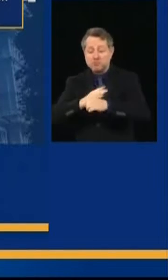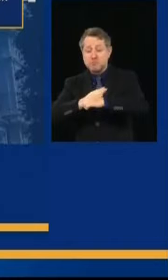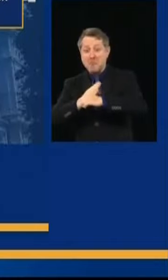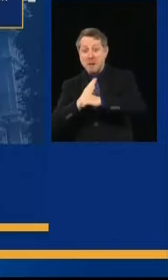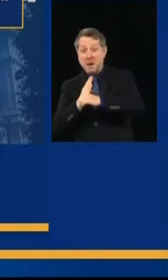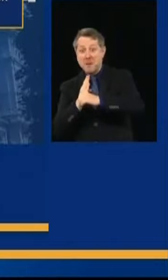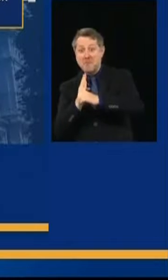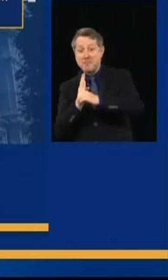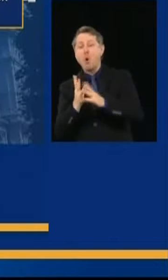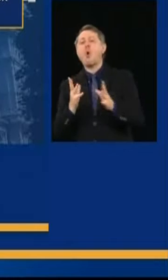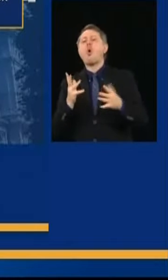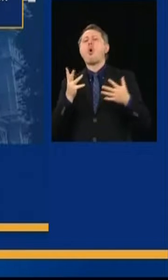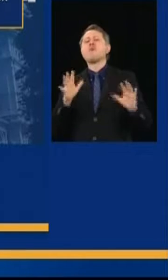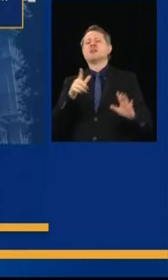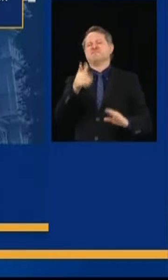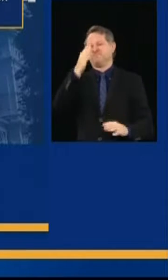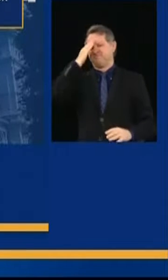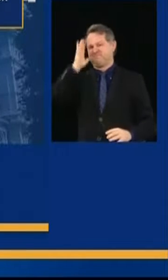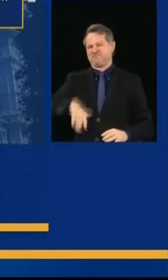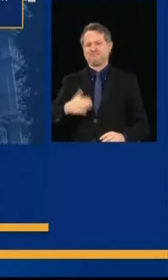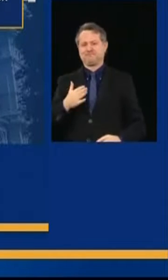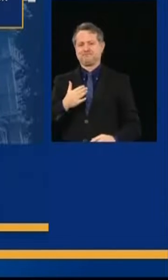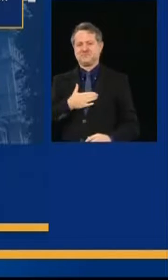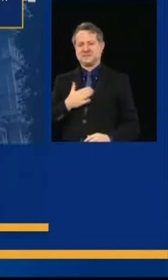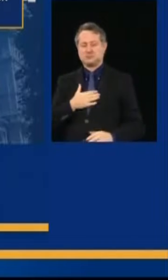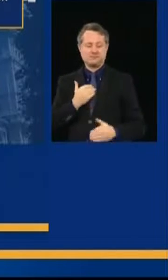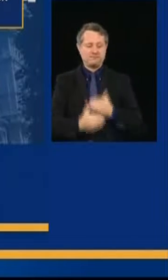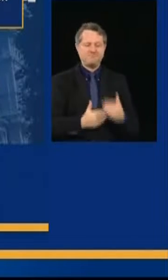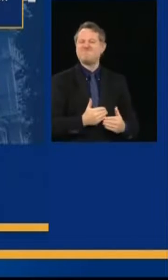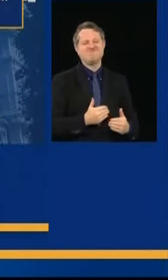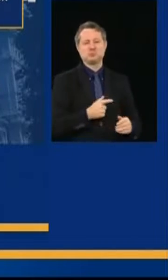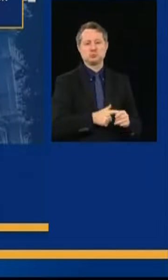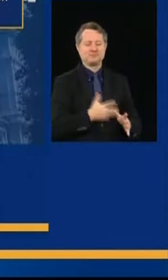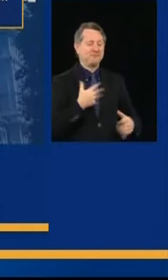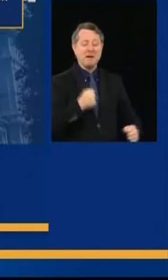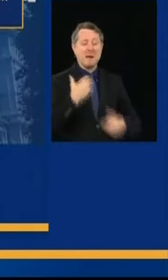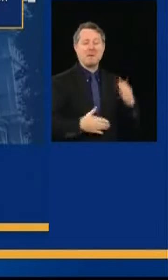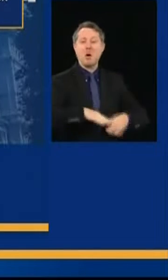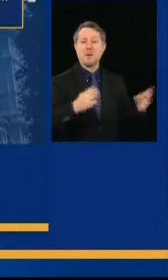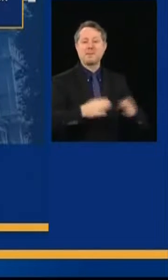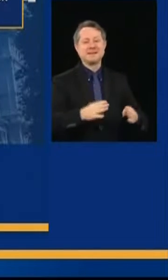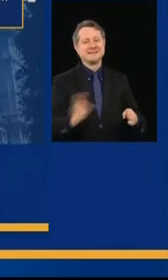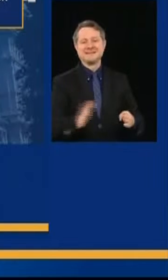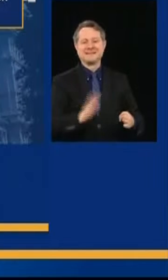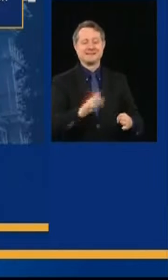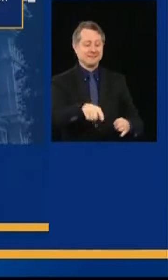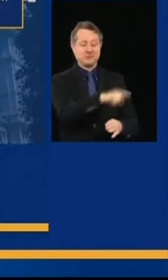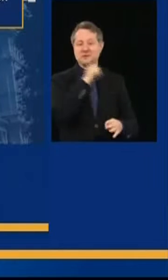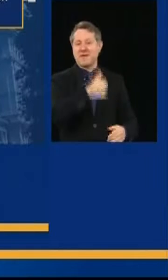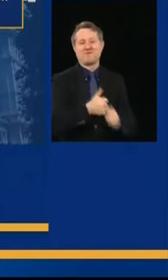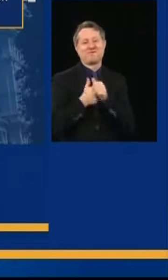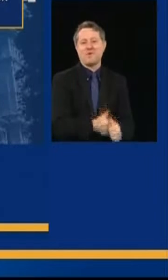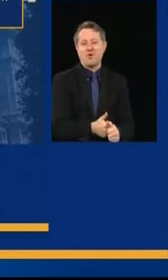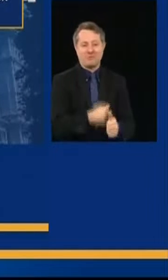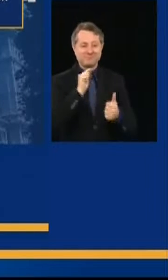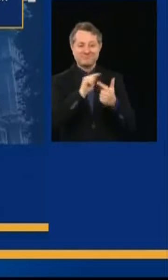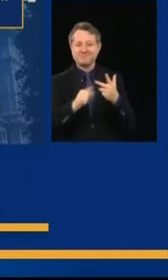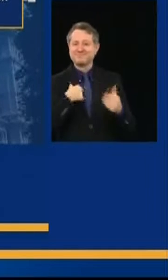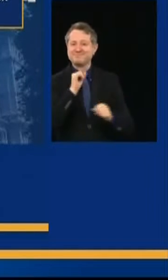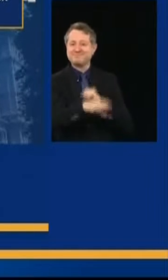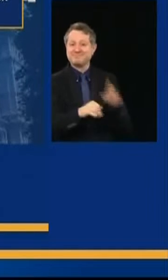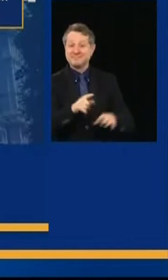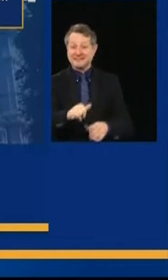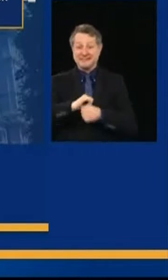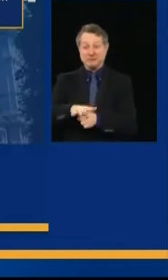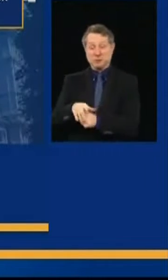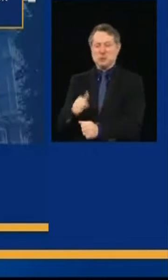if you're reopening too soon and if people aren't taking the right precautions and if you see that virus spreading.